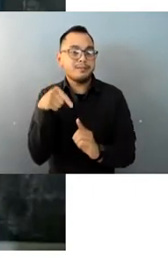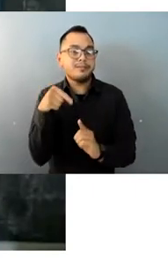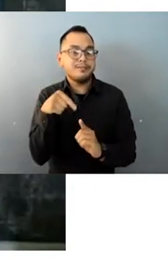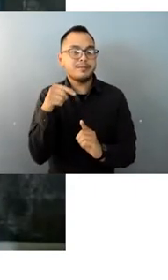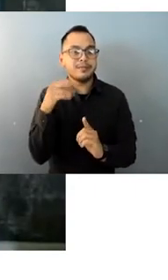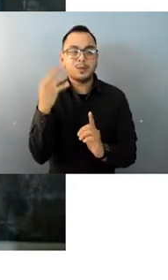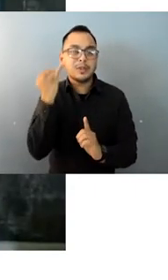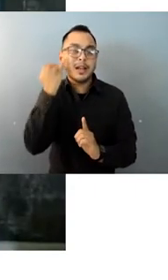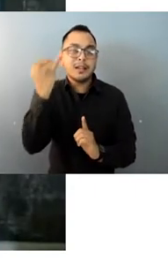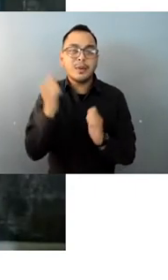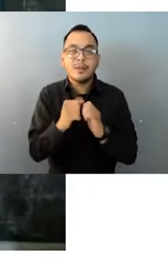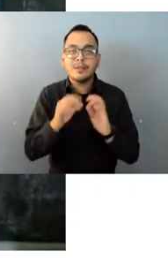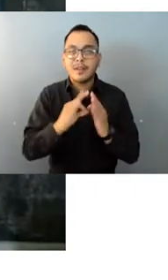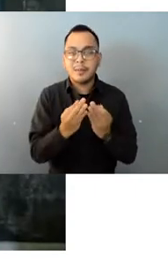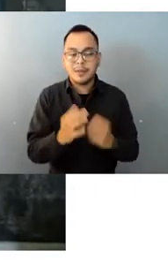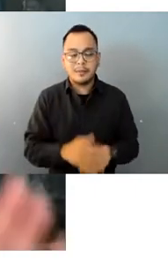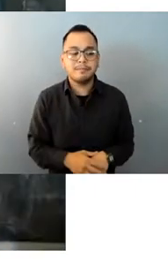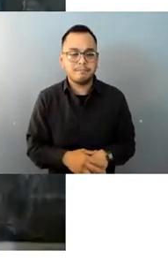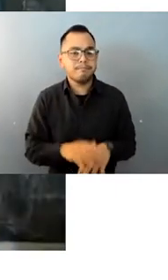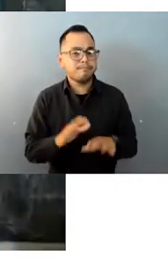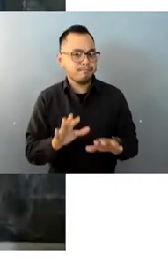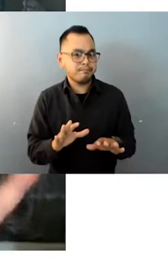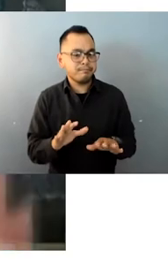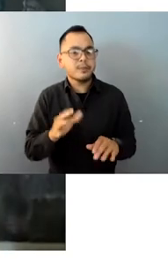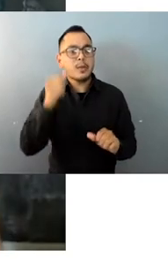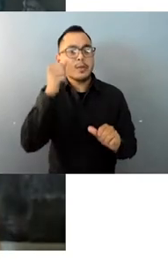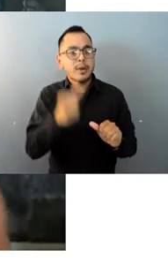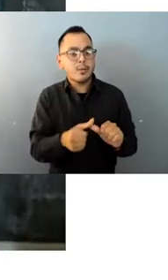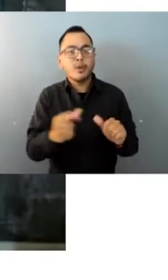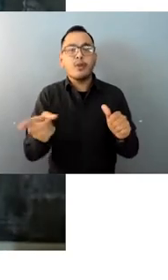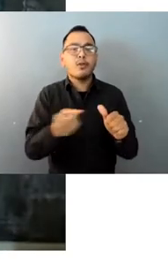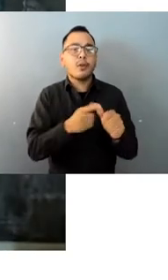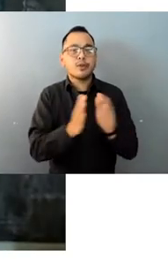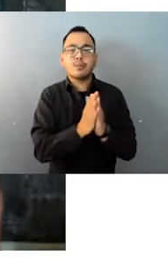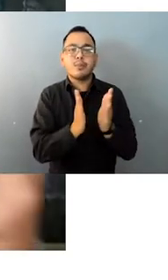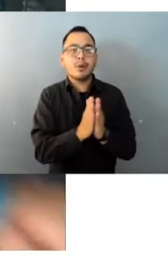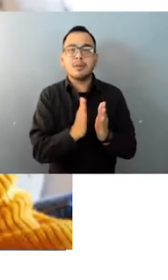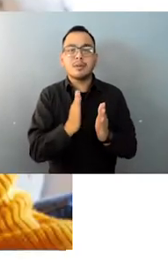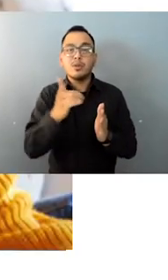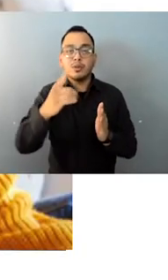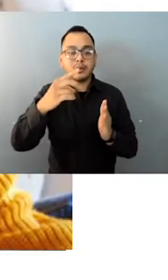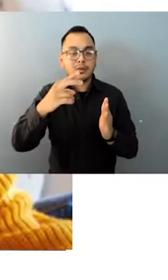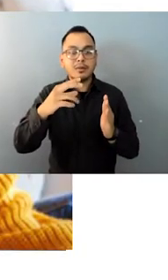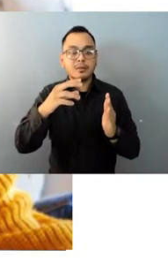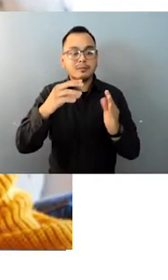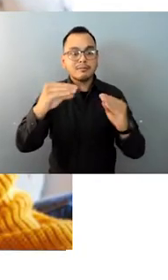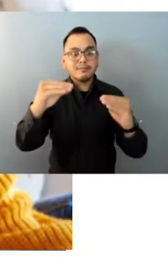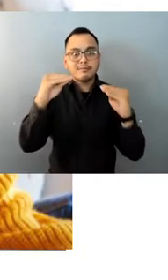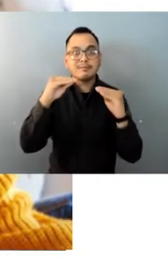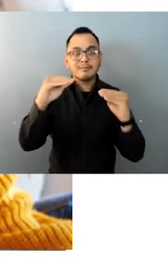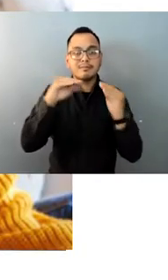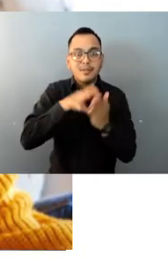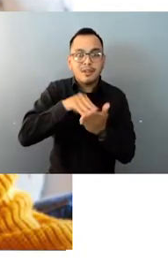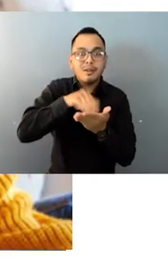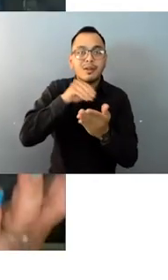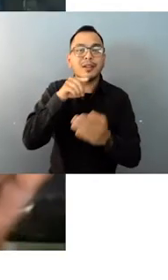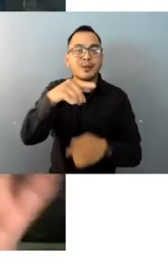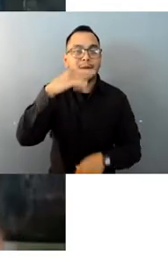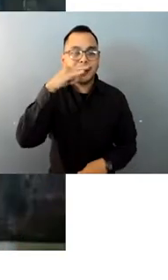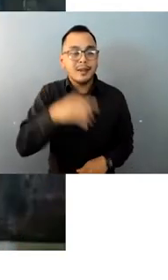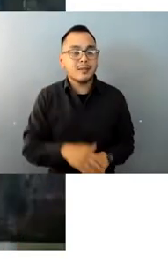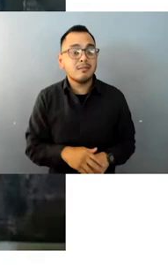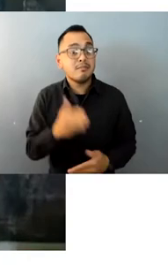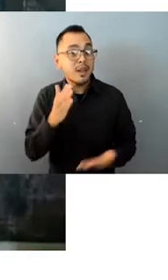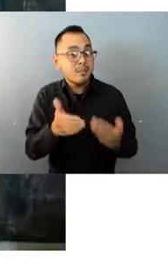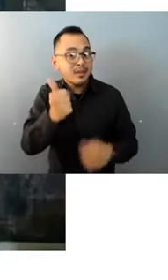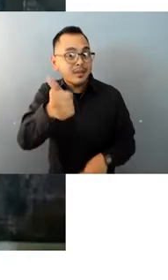idea of family. Let's do it this way. Can you remember the first books that were read to you as a child? Or maybe